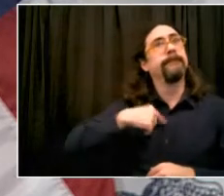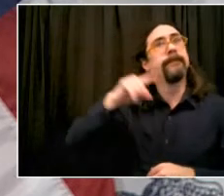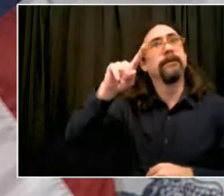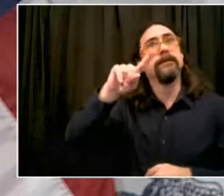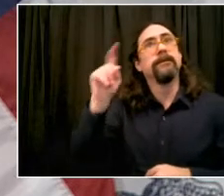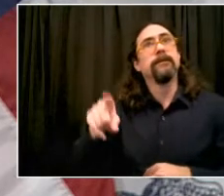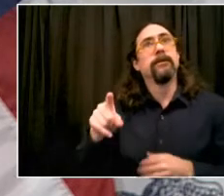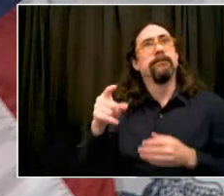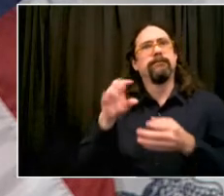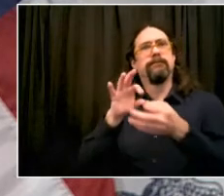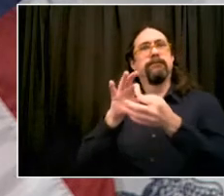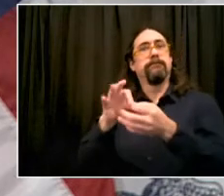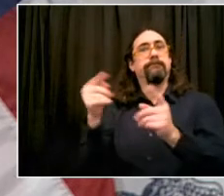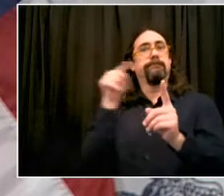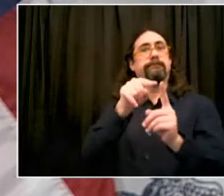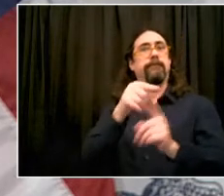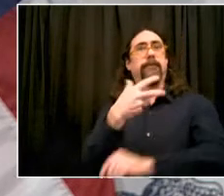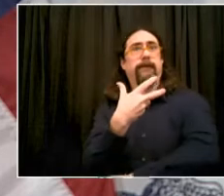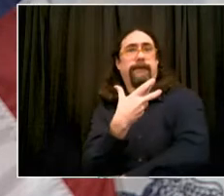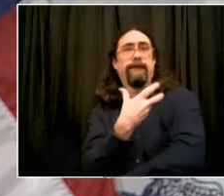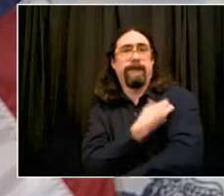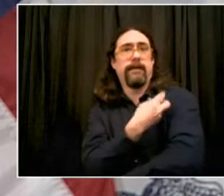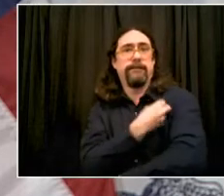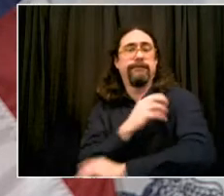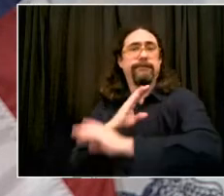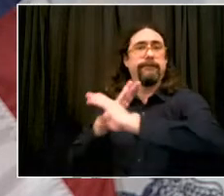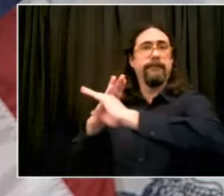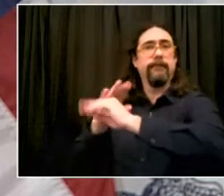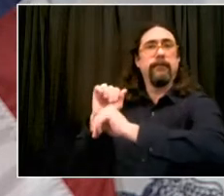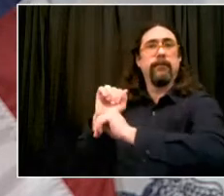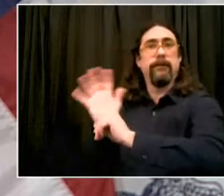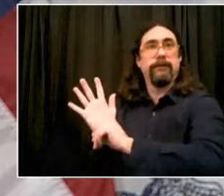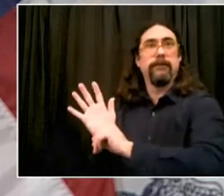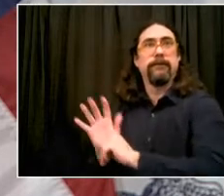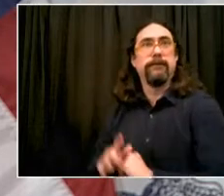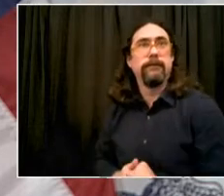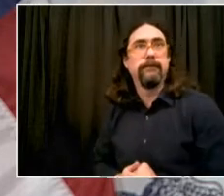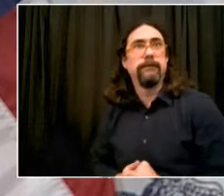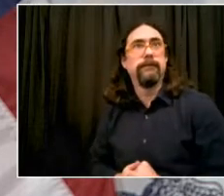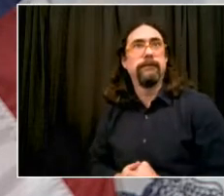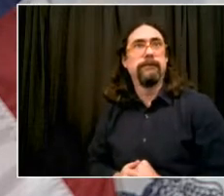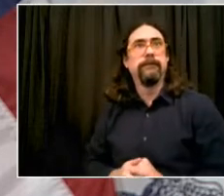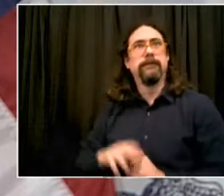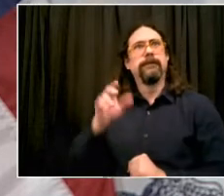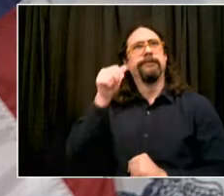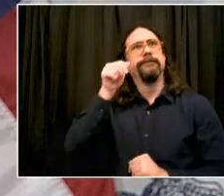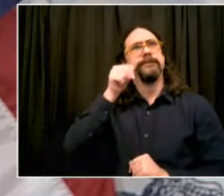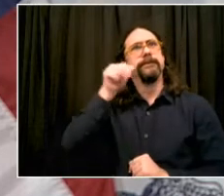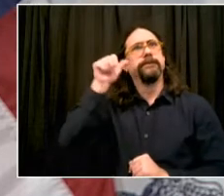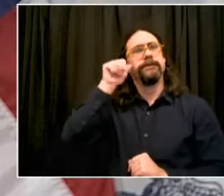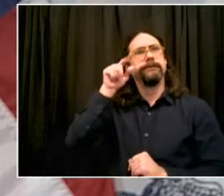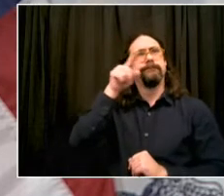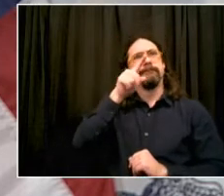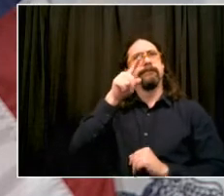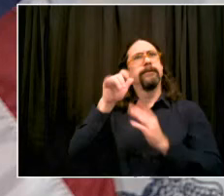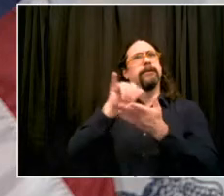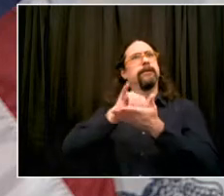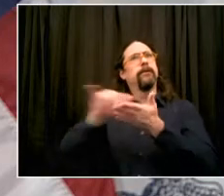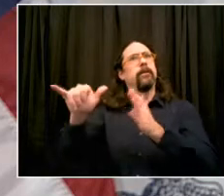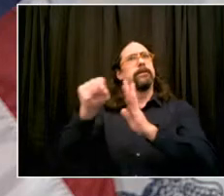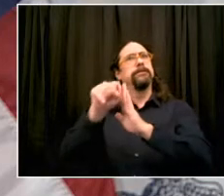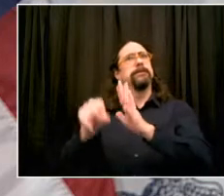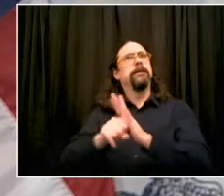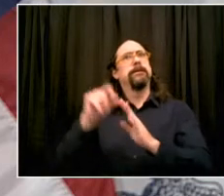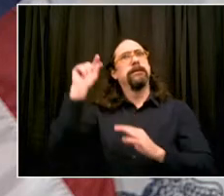said in order to accommodate the New Yorkers with comorbidities starting next Monday, he's going